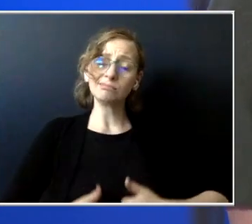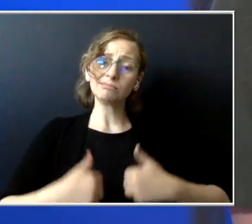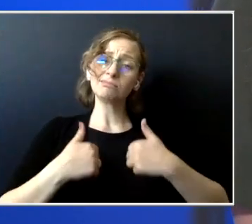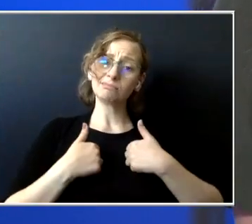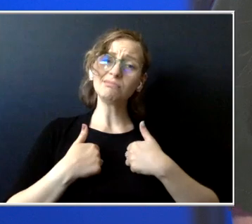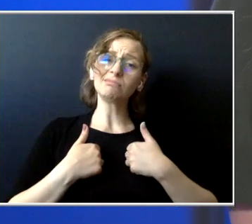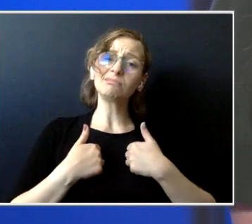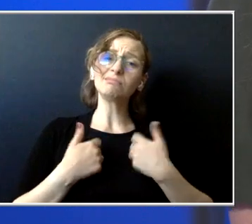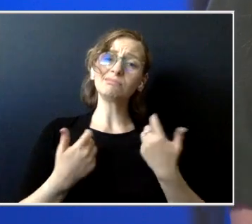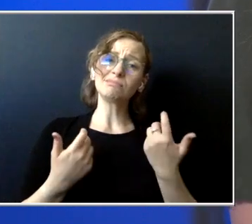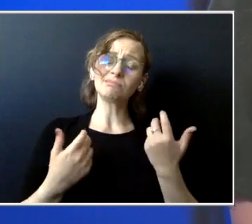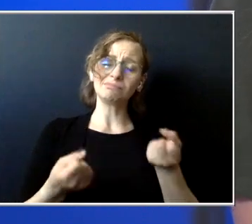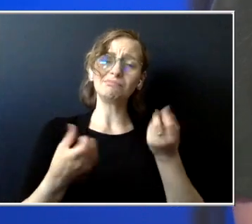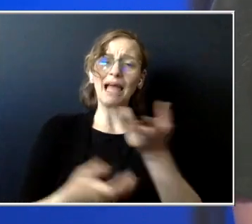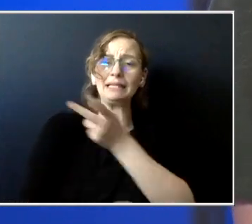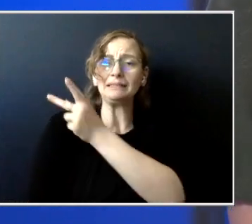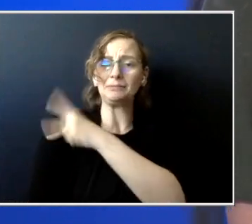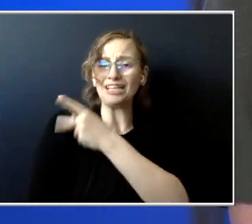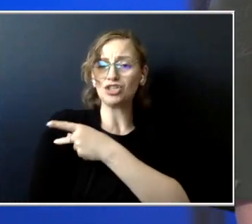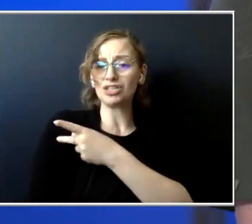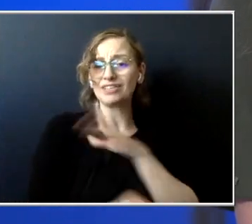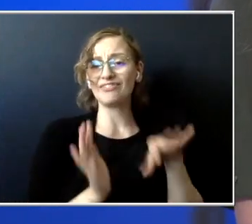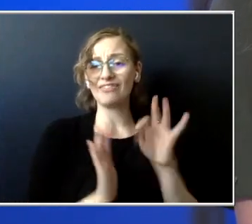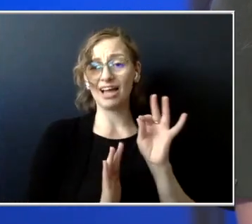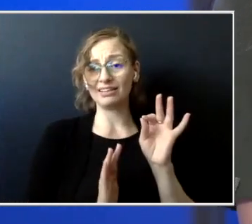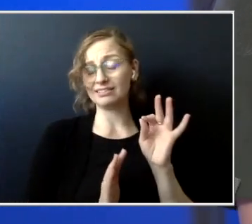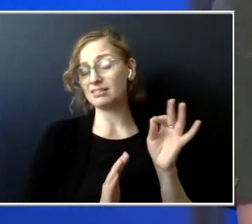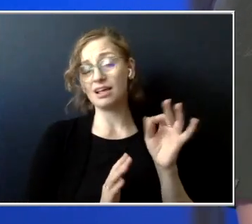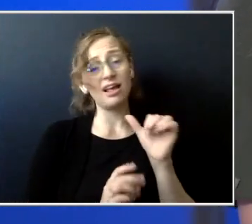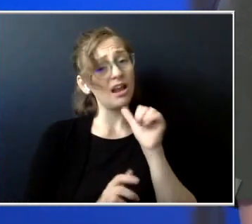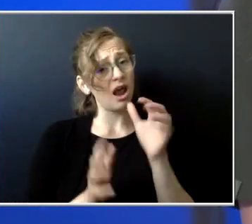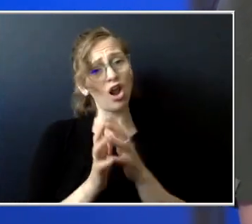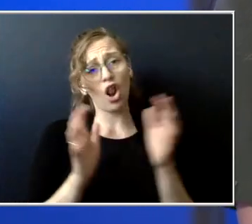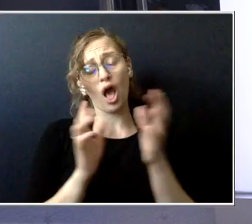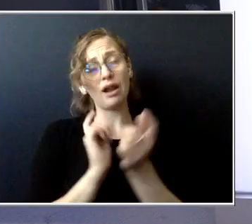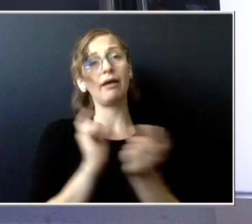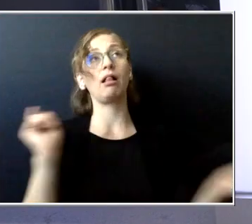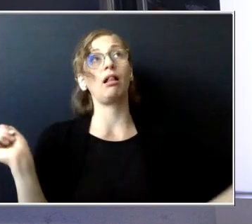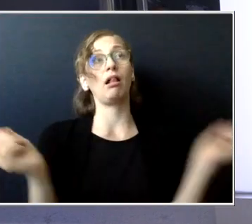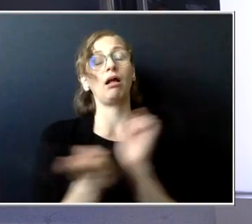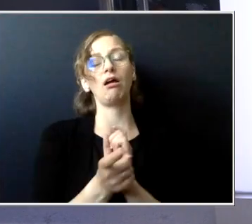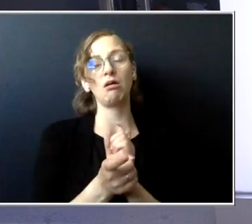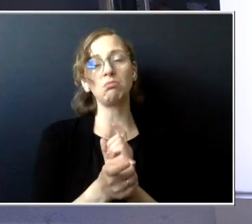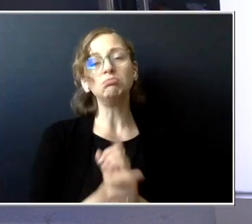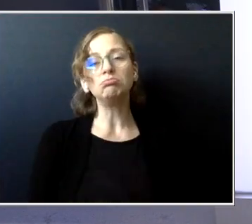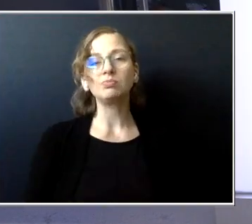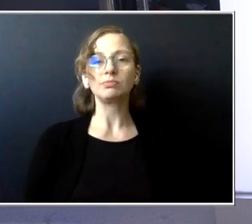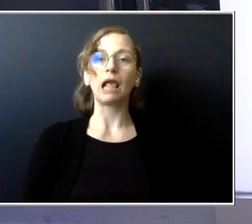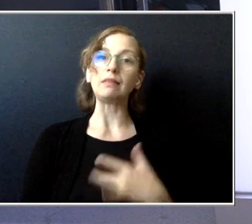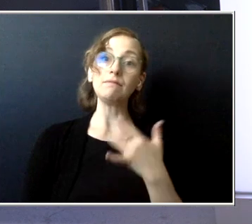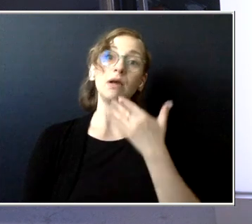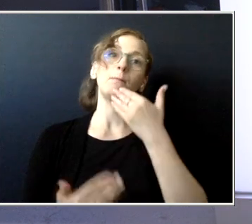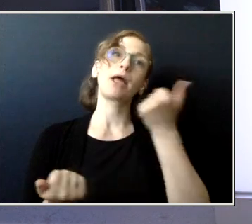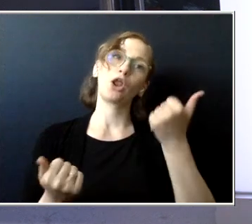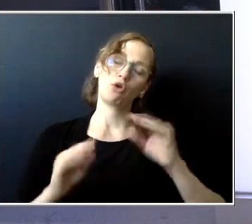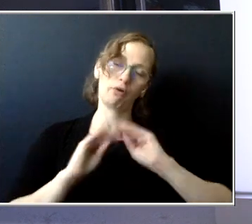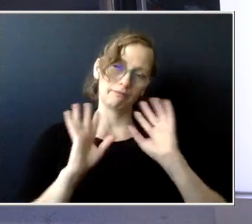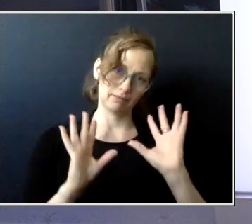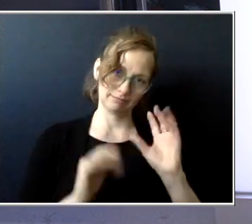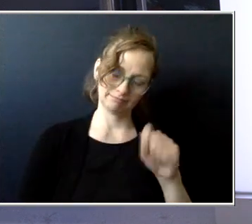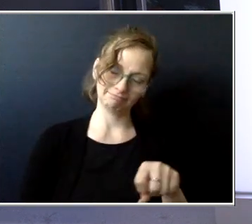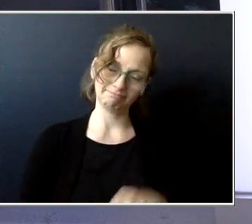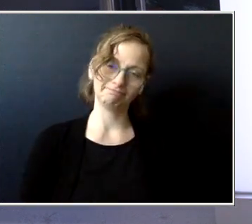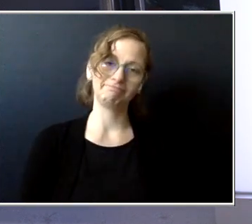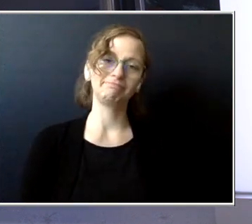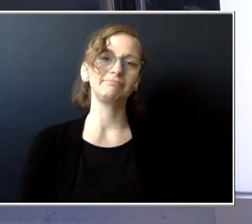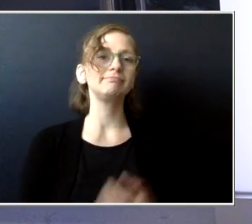not too much has changed. They can still do a lot of the things that they used to enjoy. And they feel so much better. Yes, and they feel better. So Dr. Danter, we